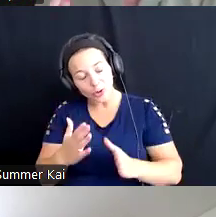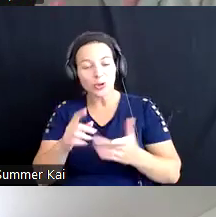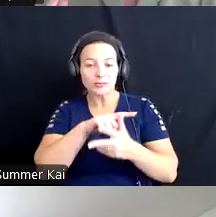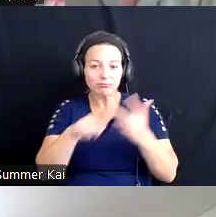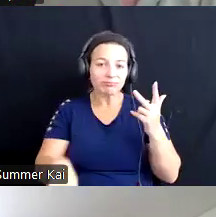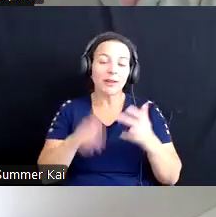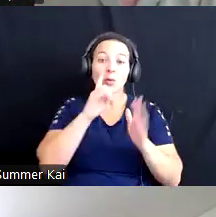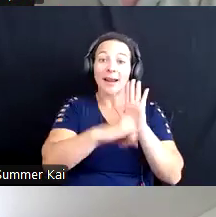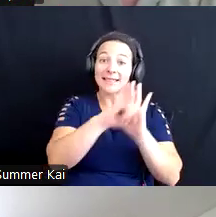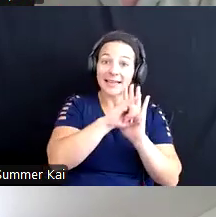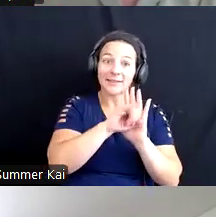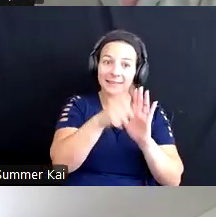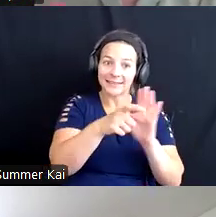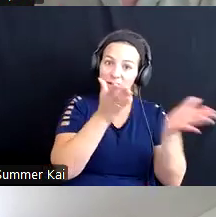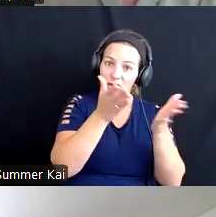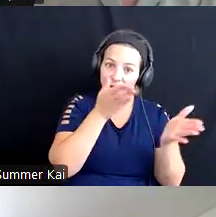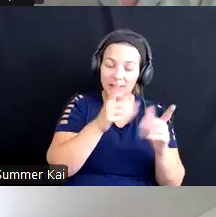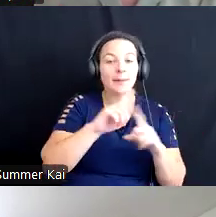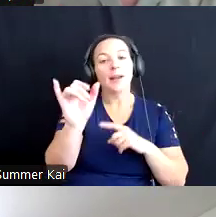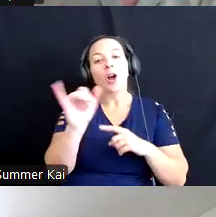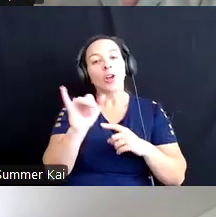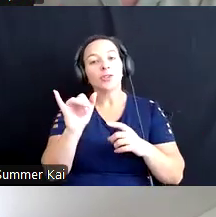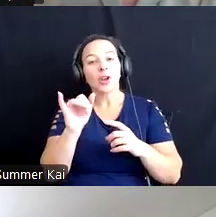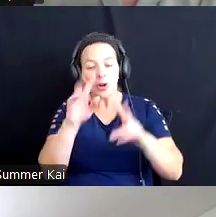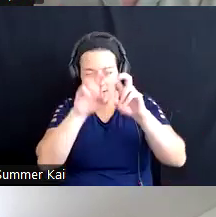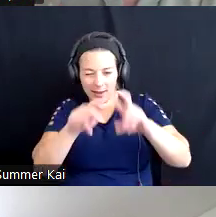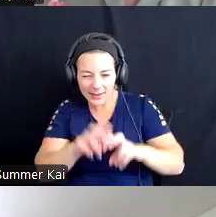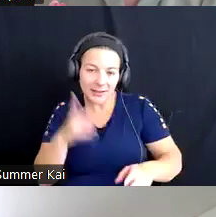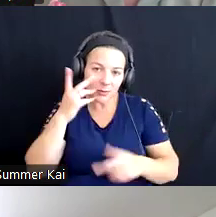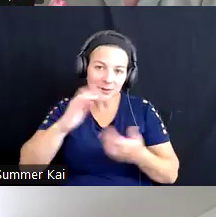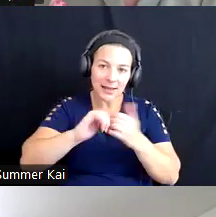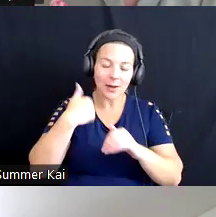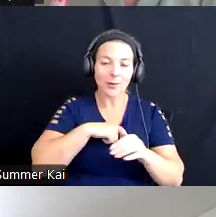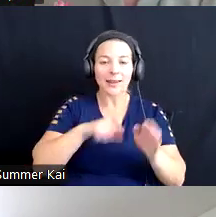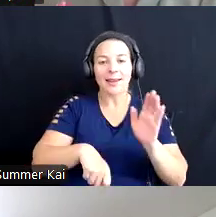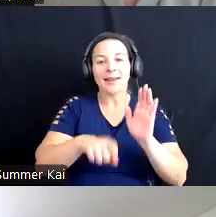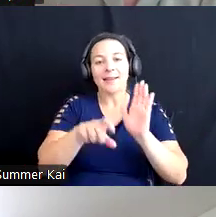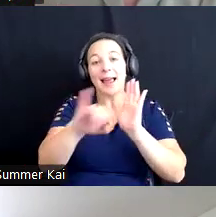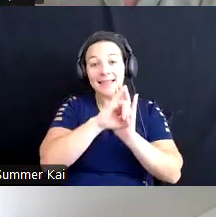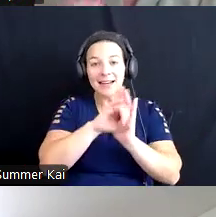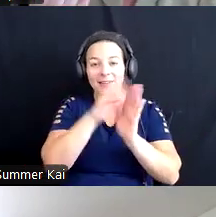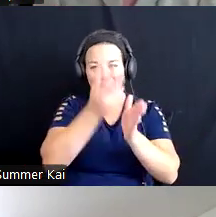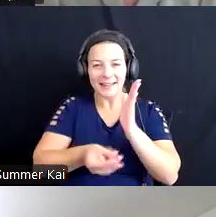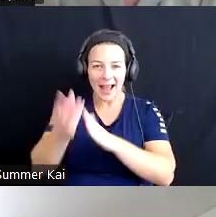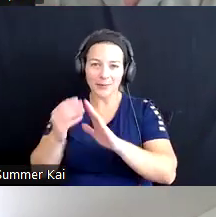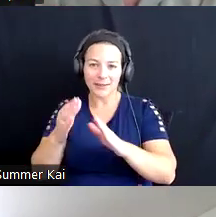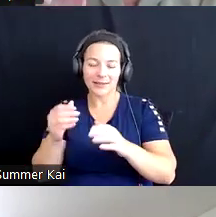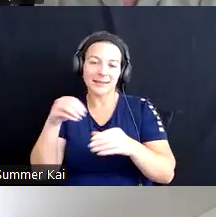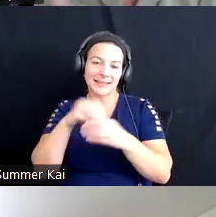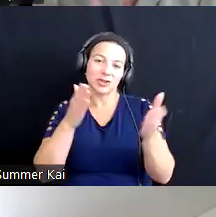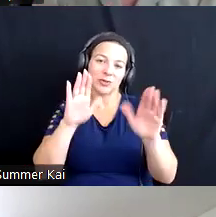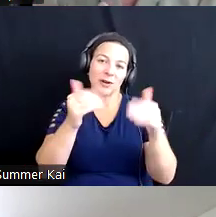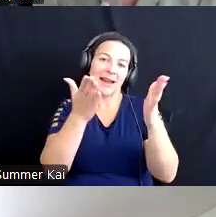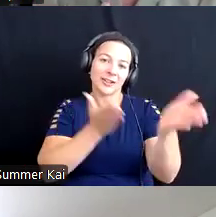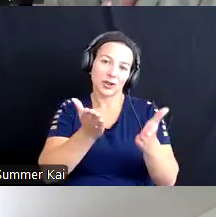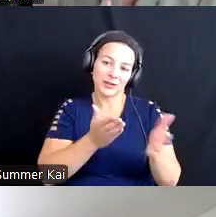services, but really looking to see how we can identify the gaps in services and to help address some of those gaps. So with that, I'm going to